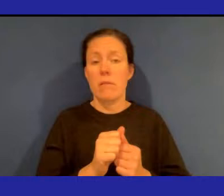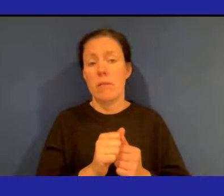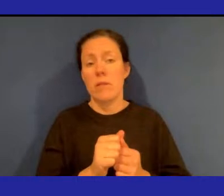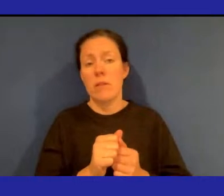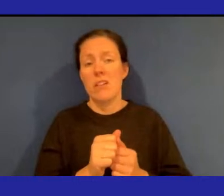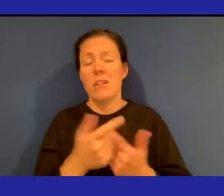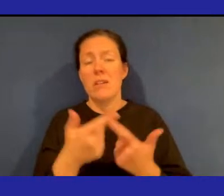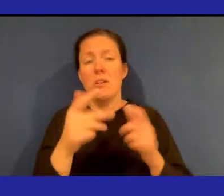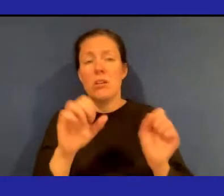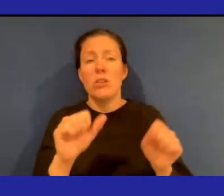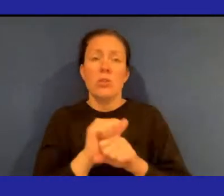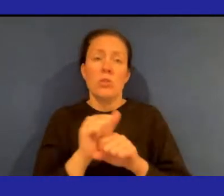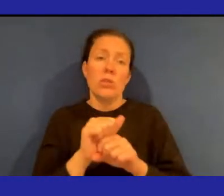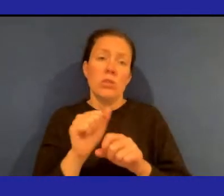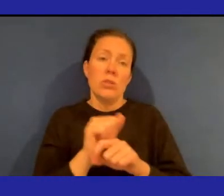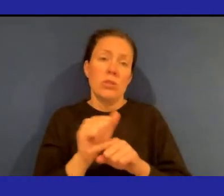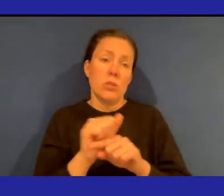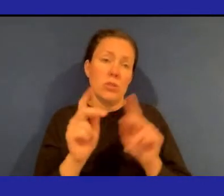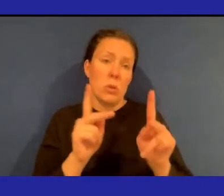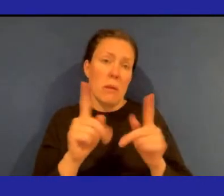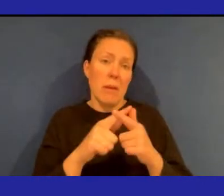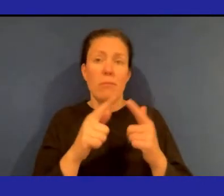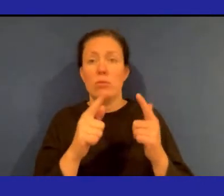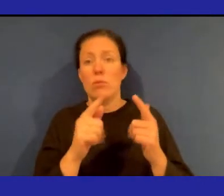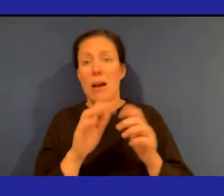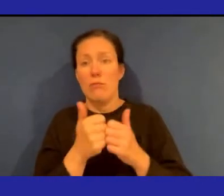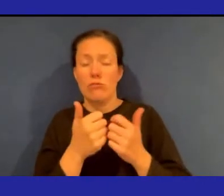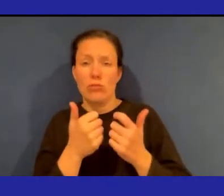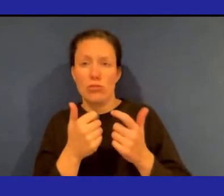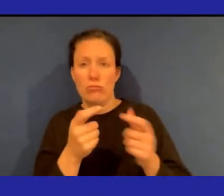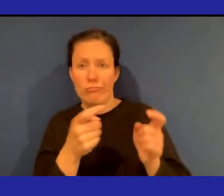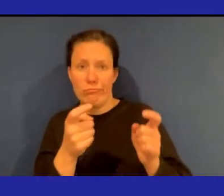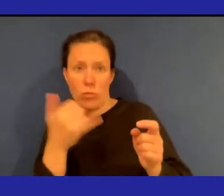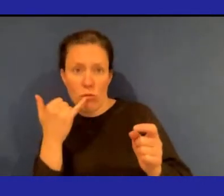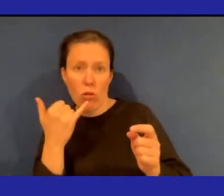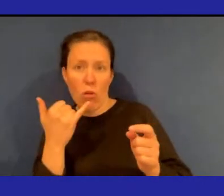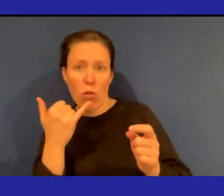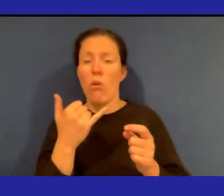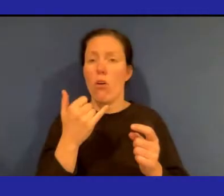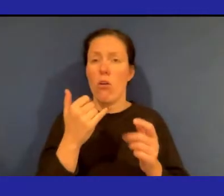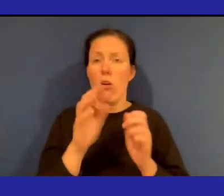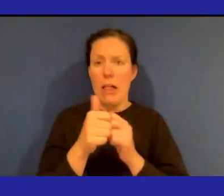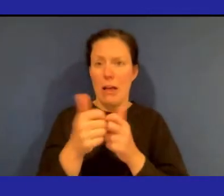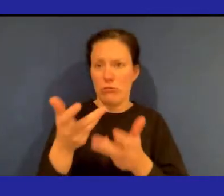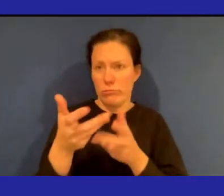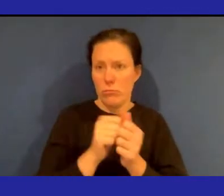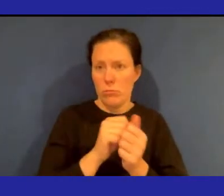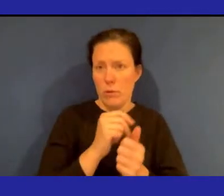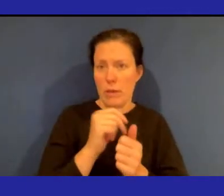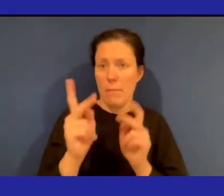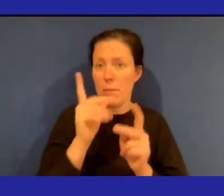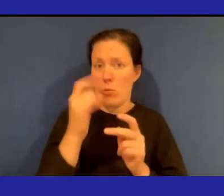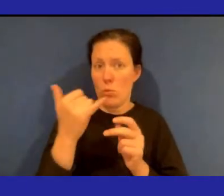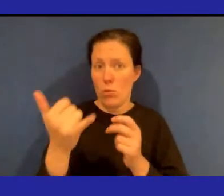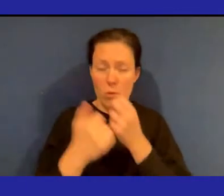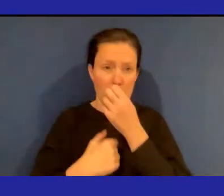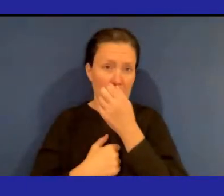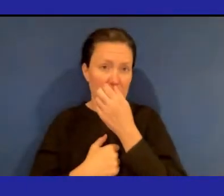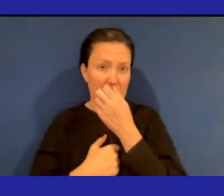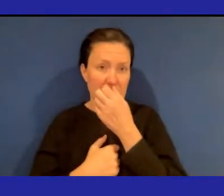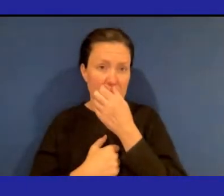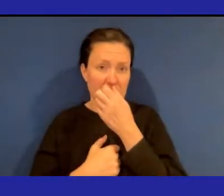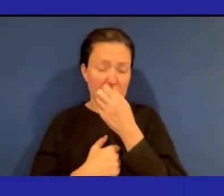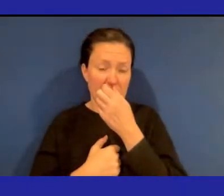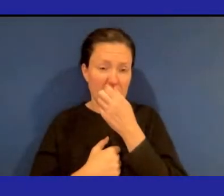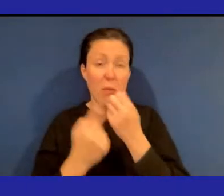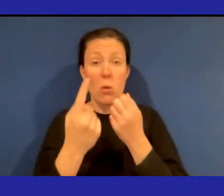levels of call. You can up triage. And so one of my quests is